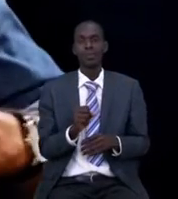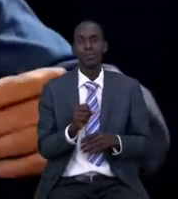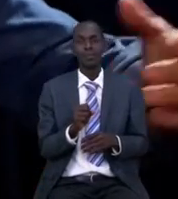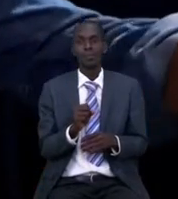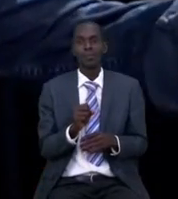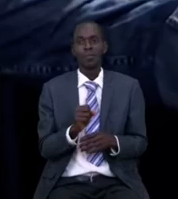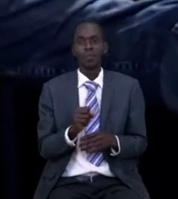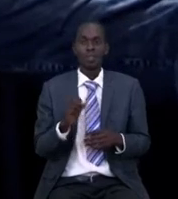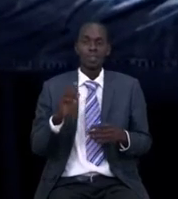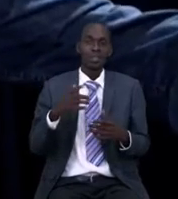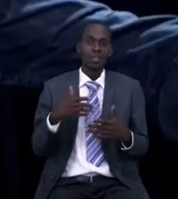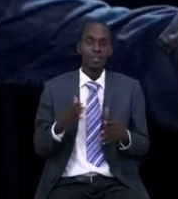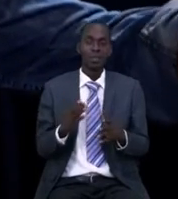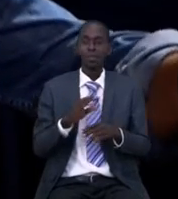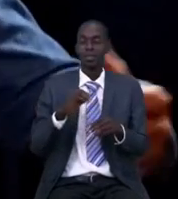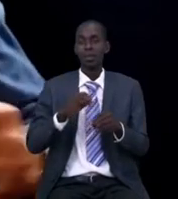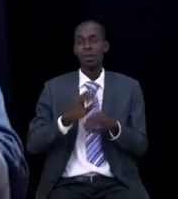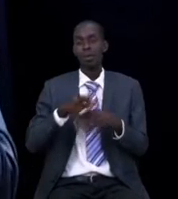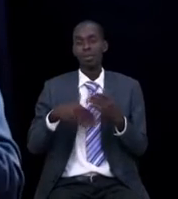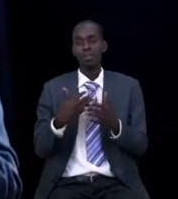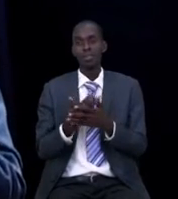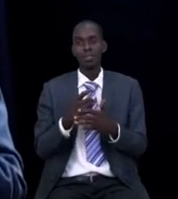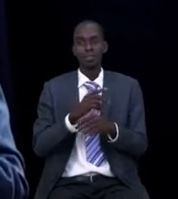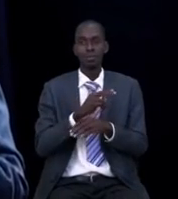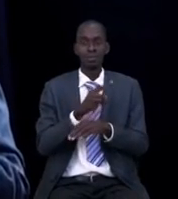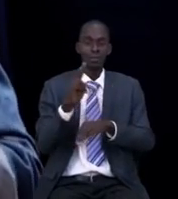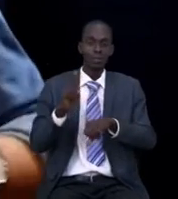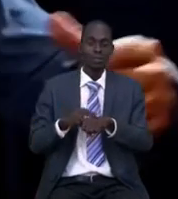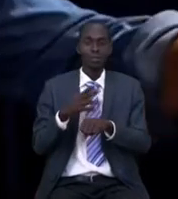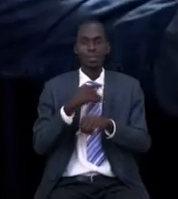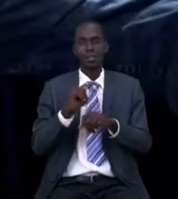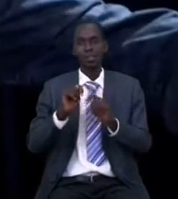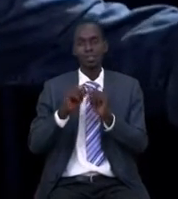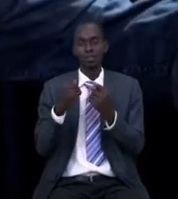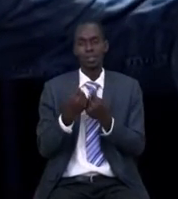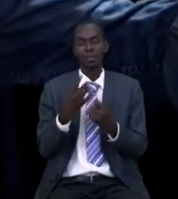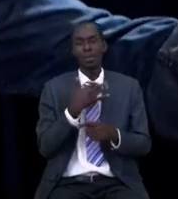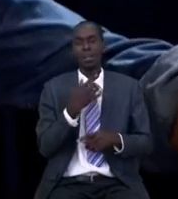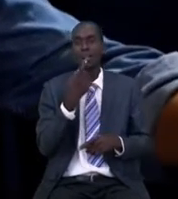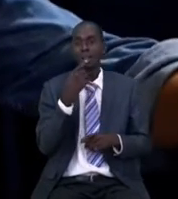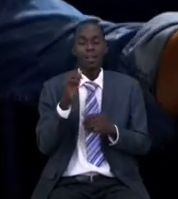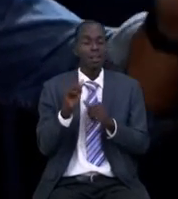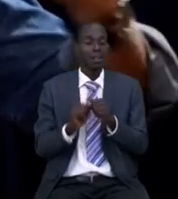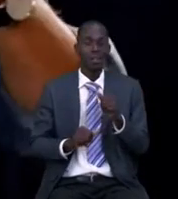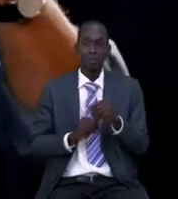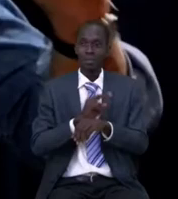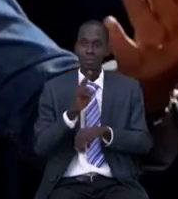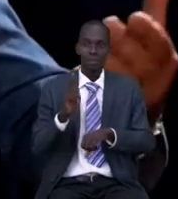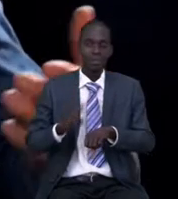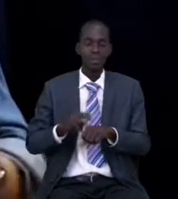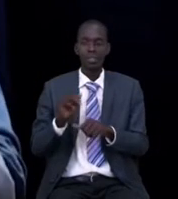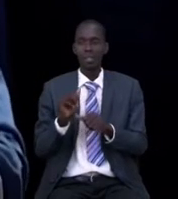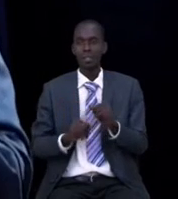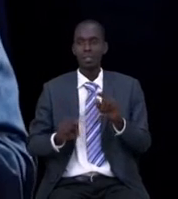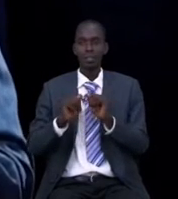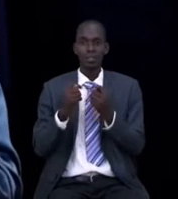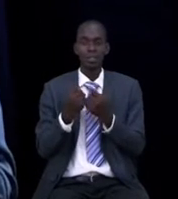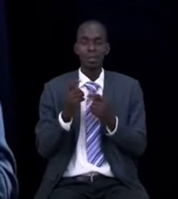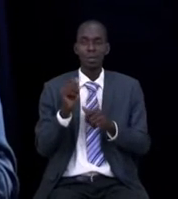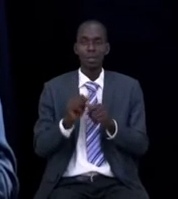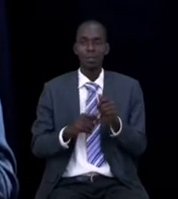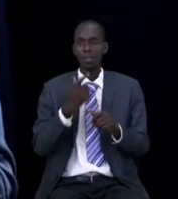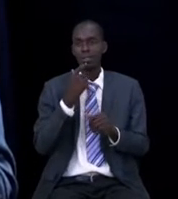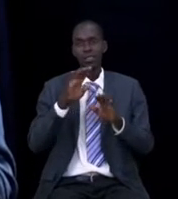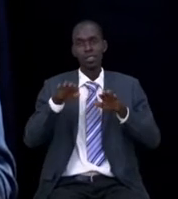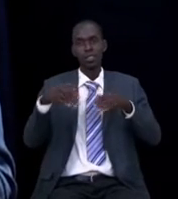Let every nation, tribe, and tongue, it says in the book of Revelation, every nation, every tribe, every tongue, give